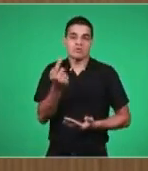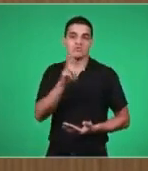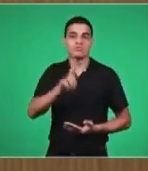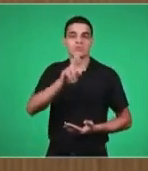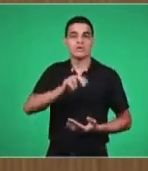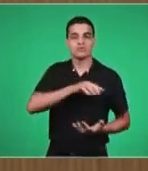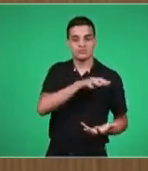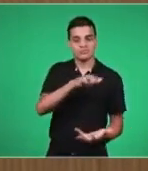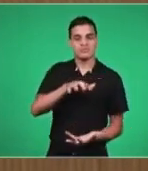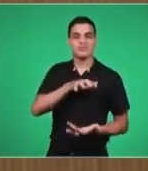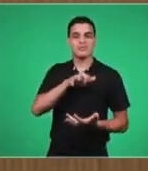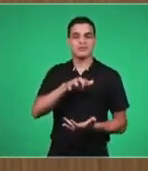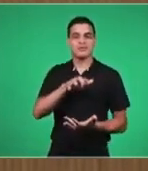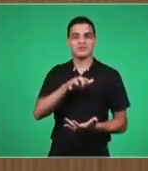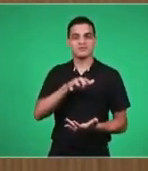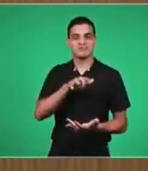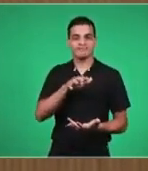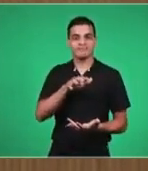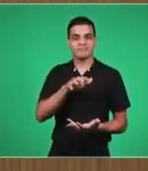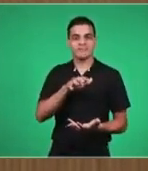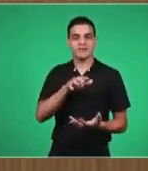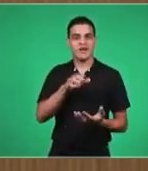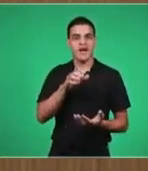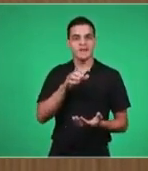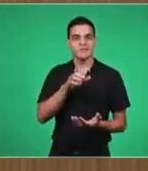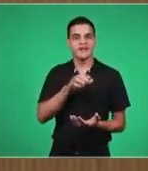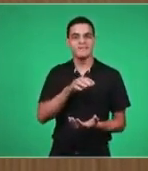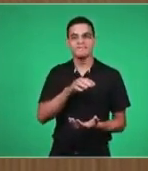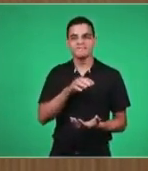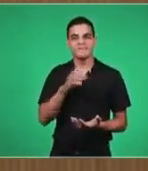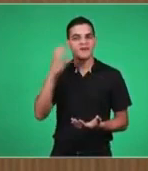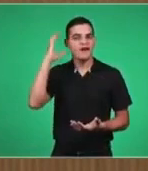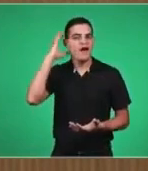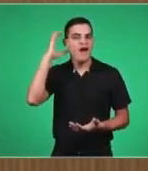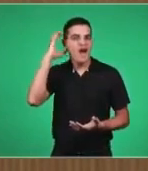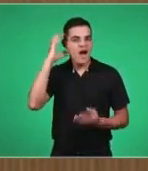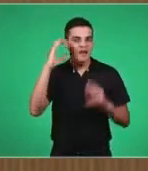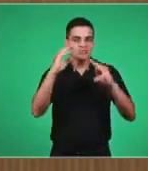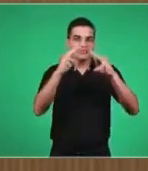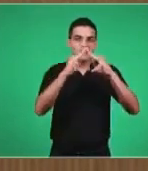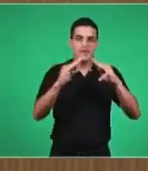points, like we have used many times Radio Manain.